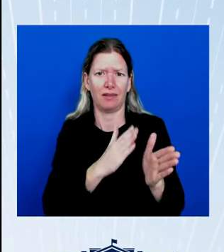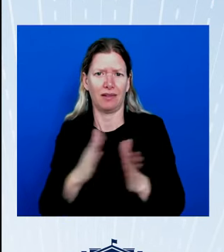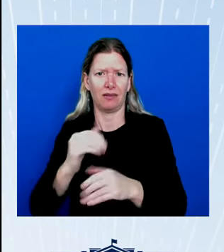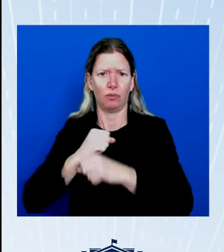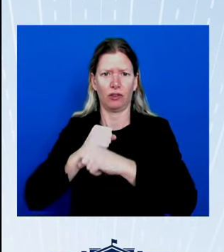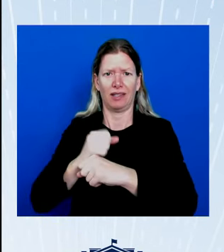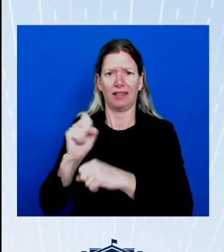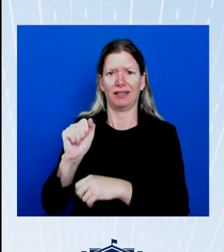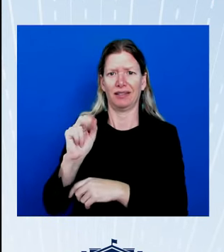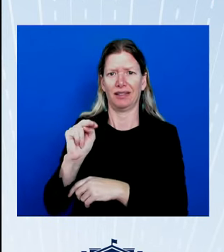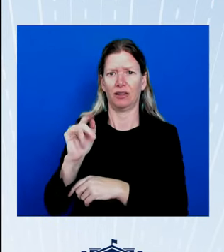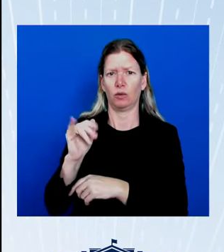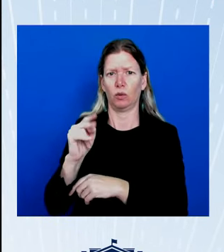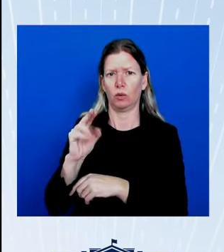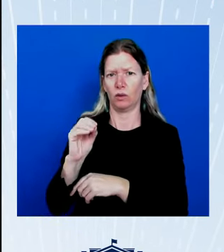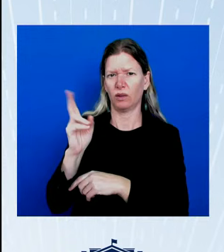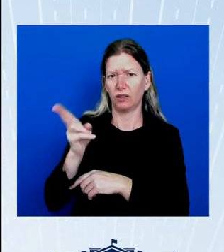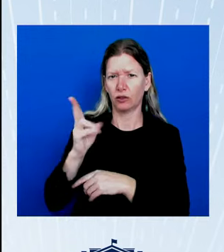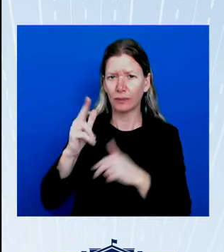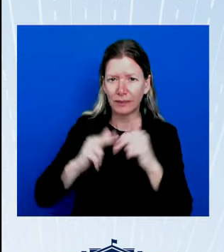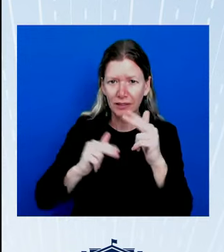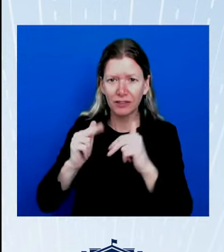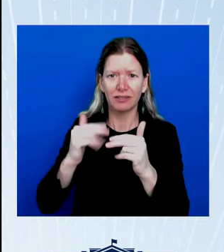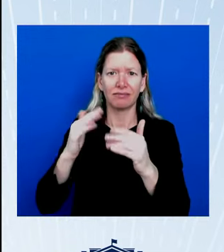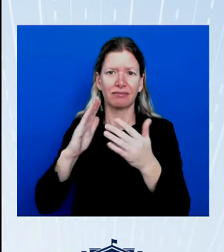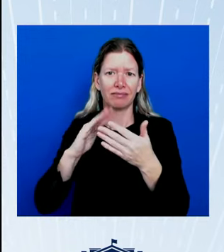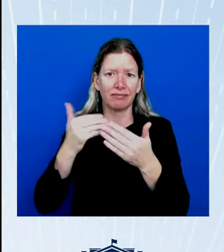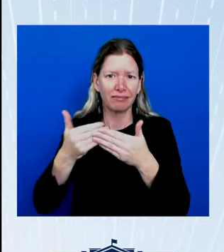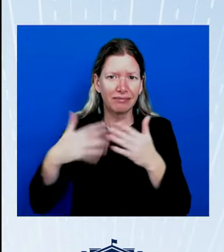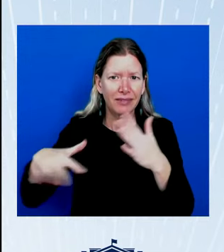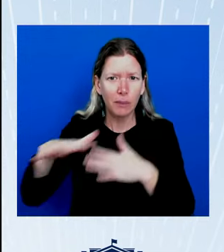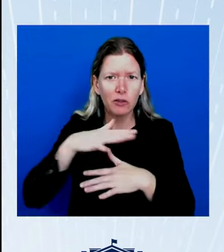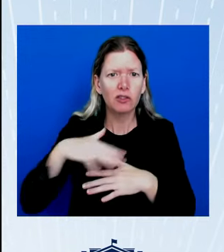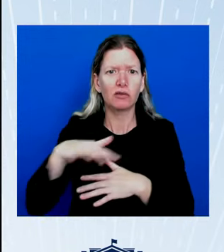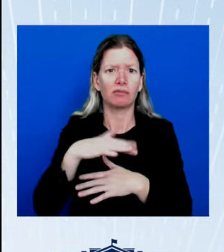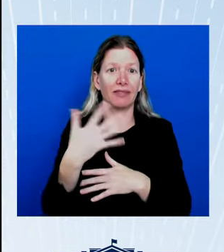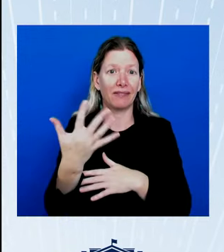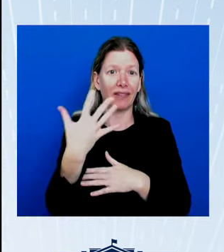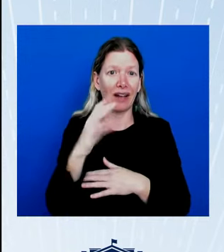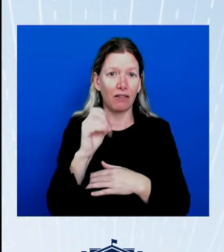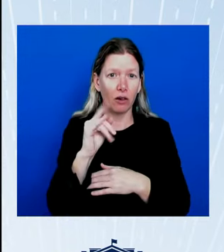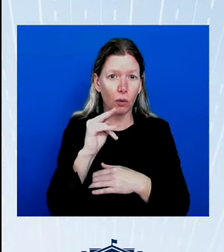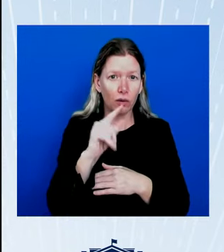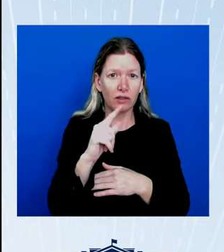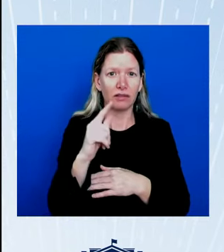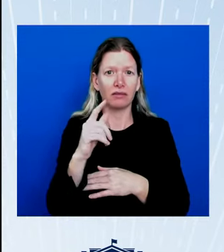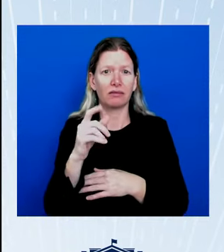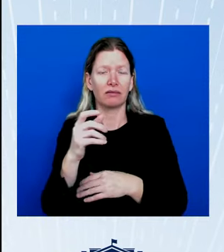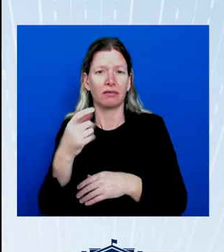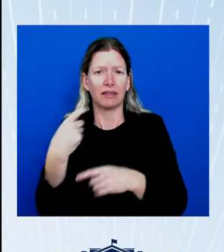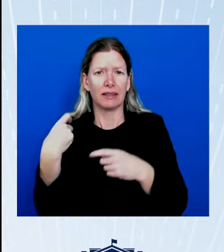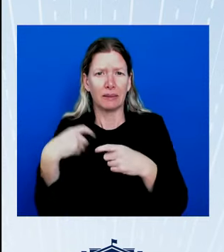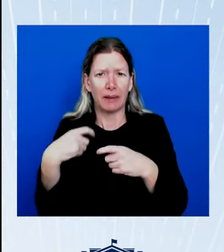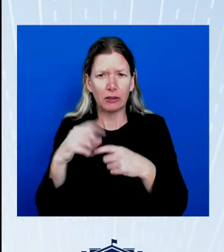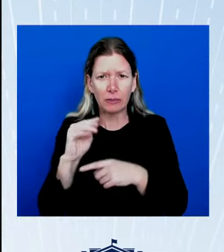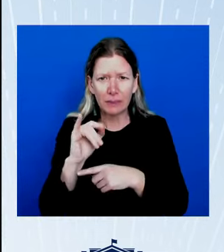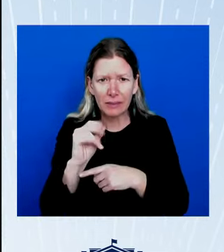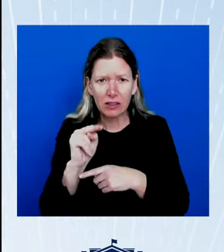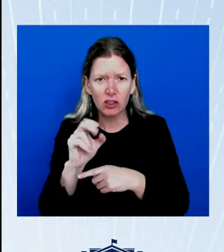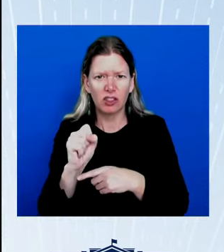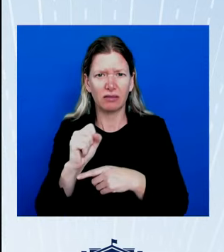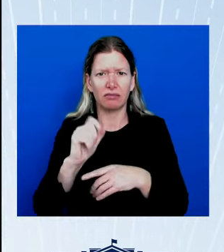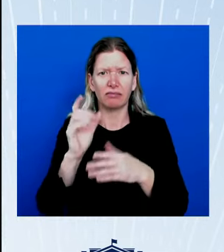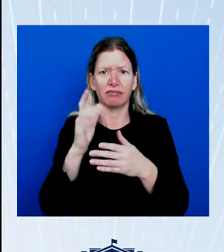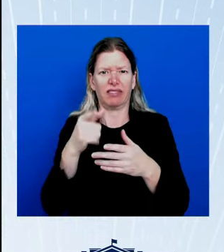Sites. NEH's new Cultural and Community Resilience Program supports efforts to mitigate the impacts of climate change and